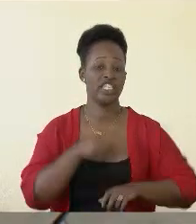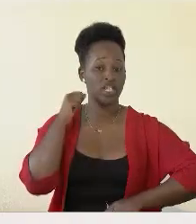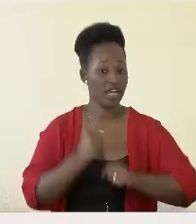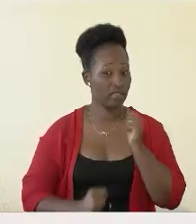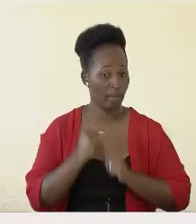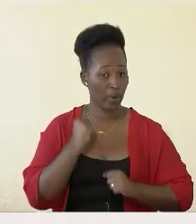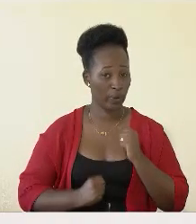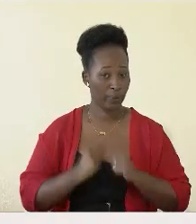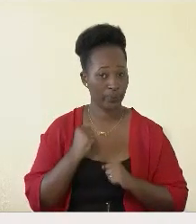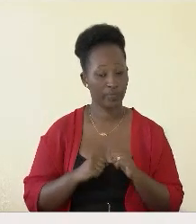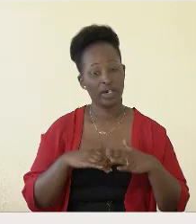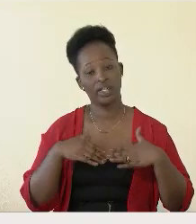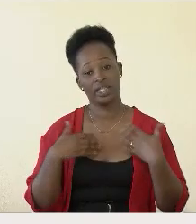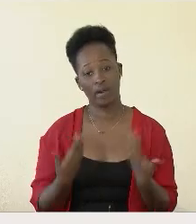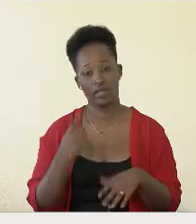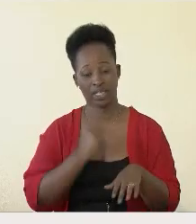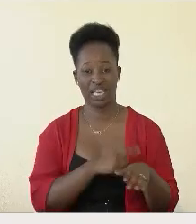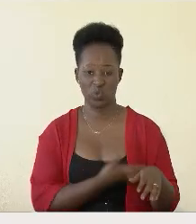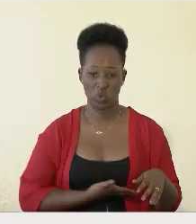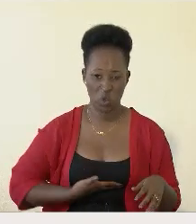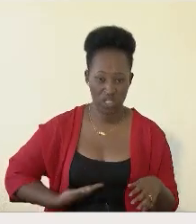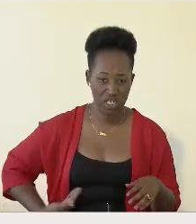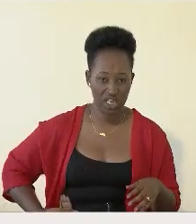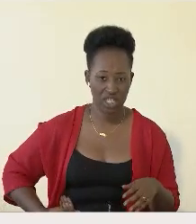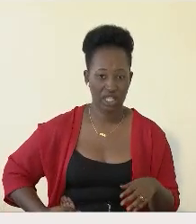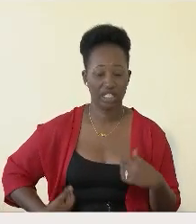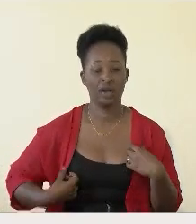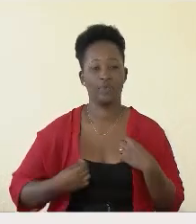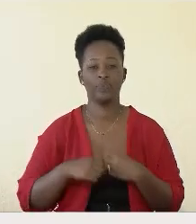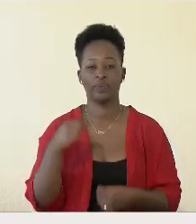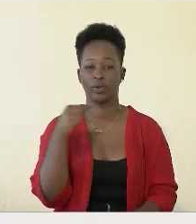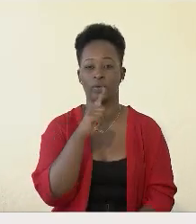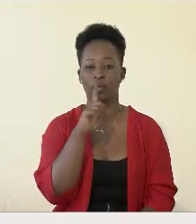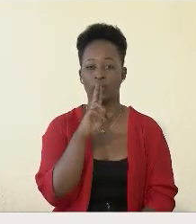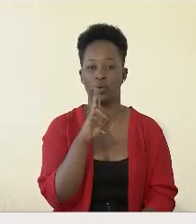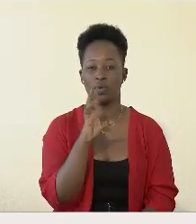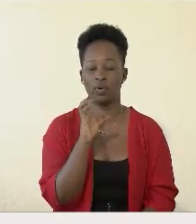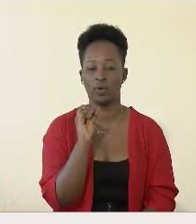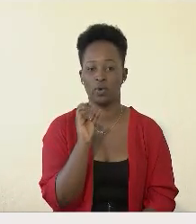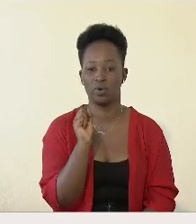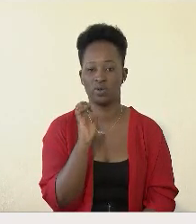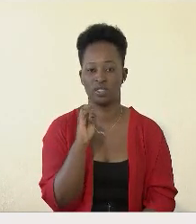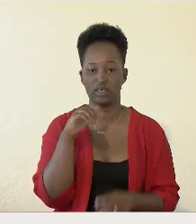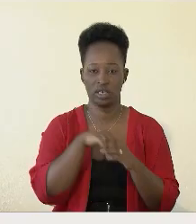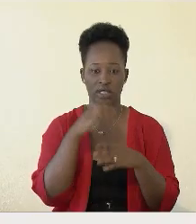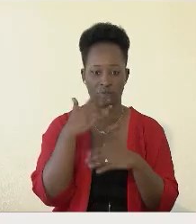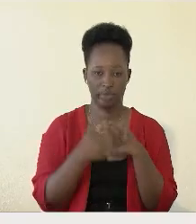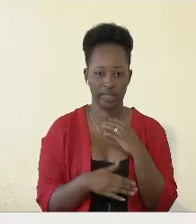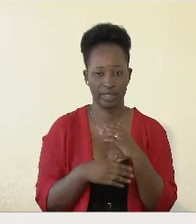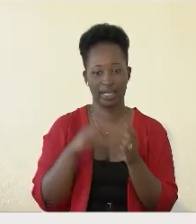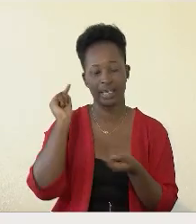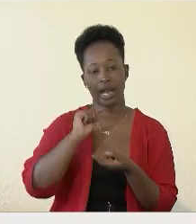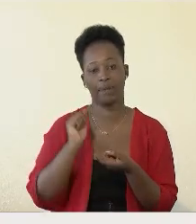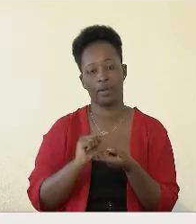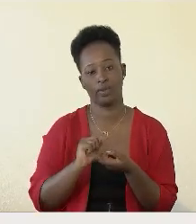exercise or during starvation, the glucose in the blood is used up by the cells for